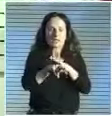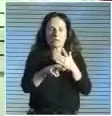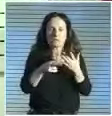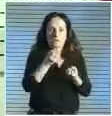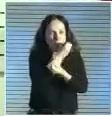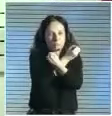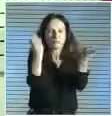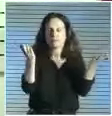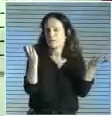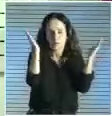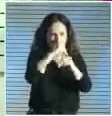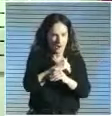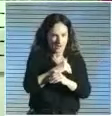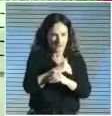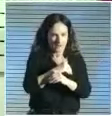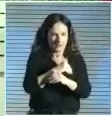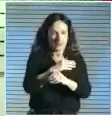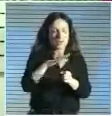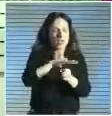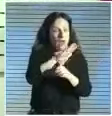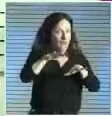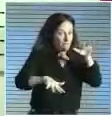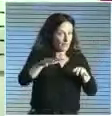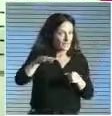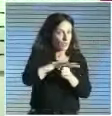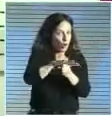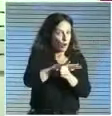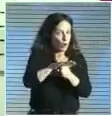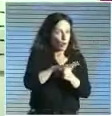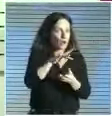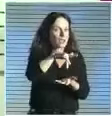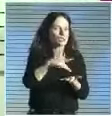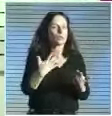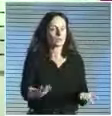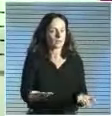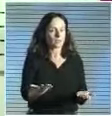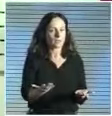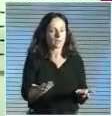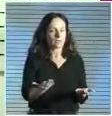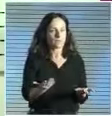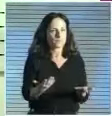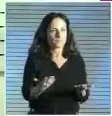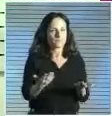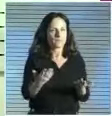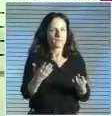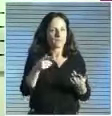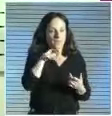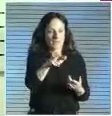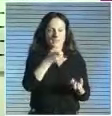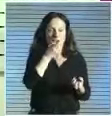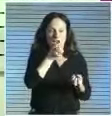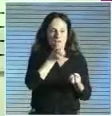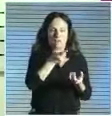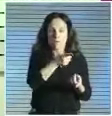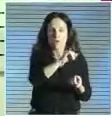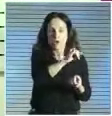locally is for these destination management organizations is to get the word out to the community and help educate